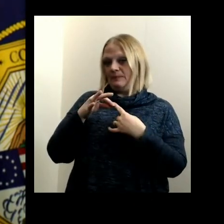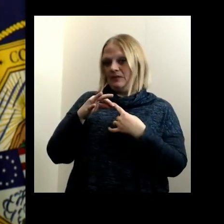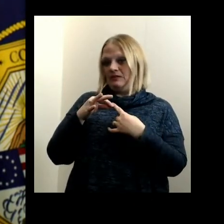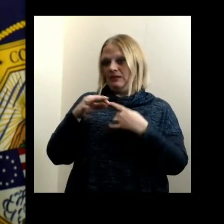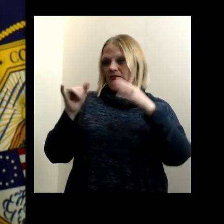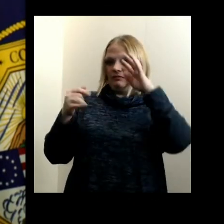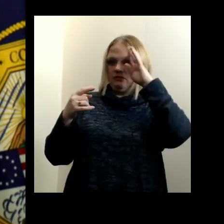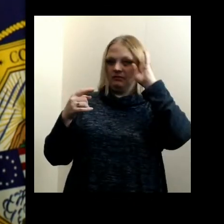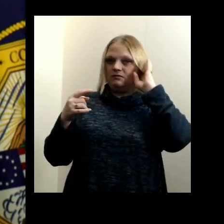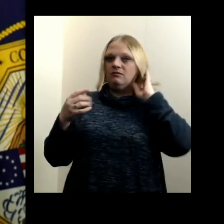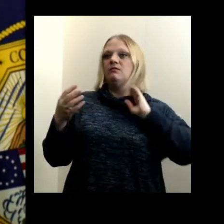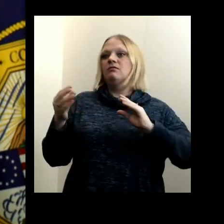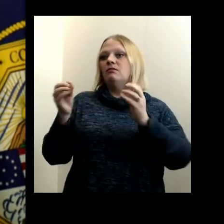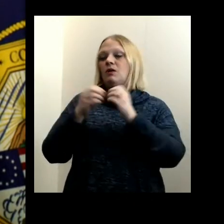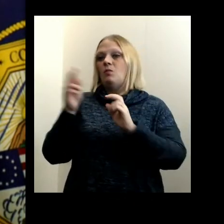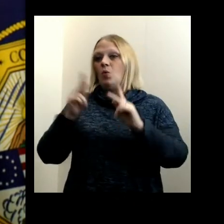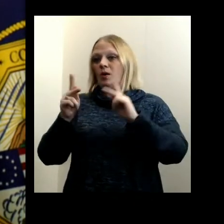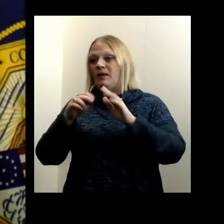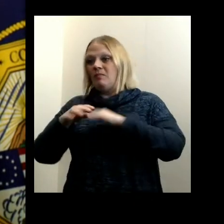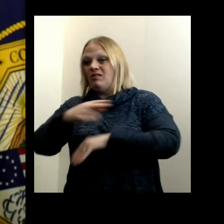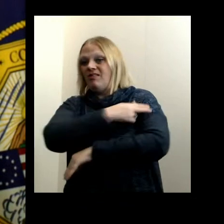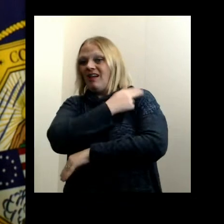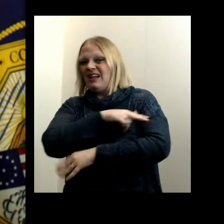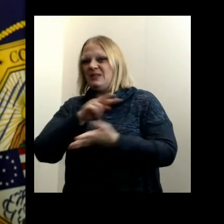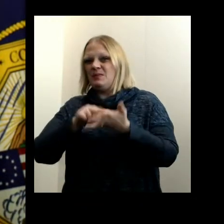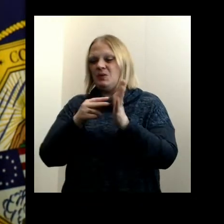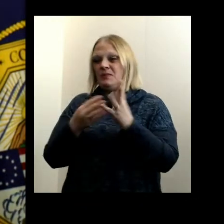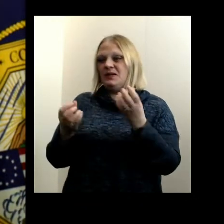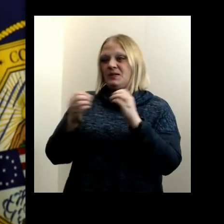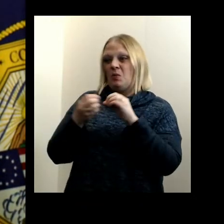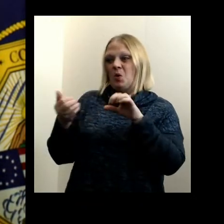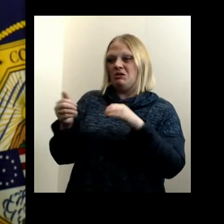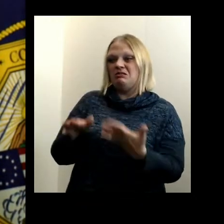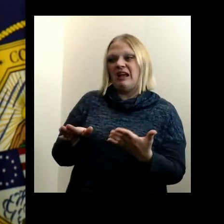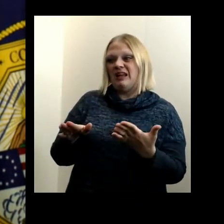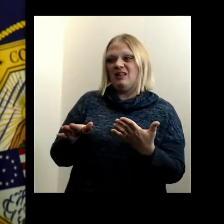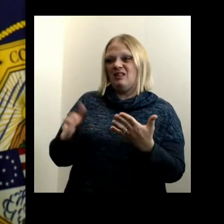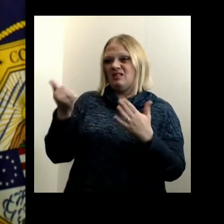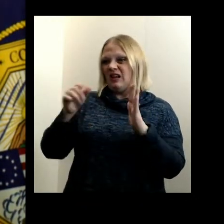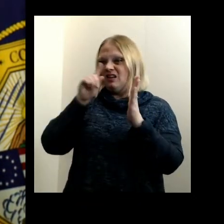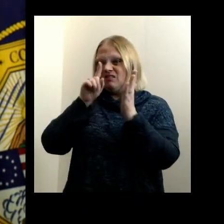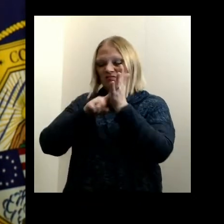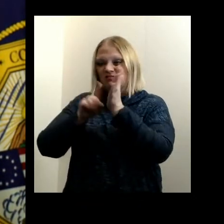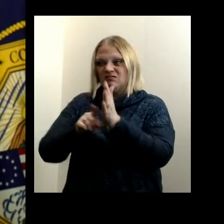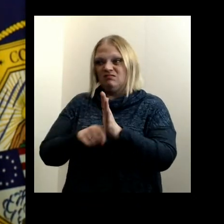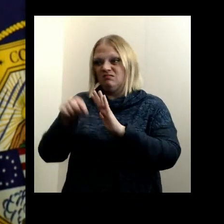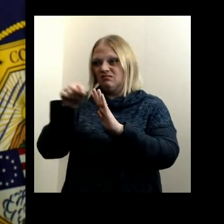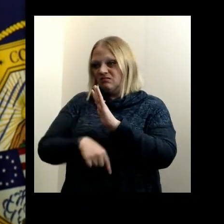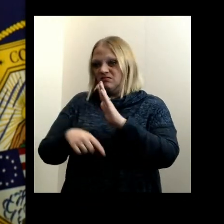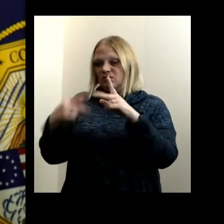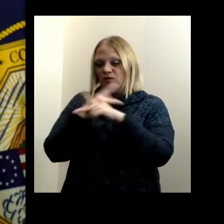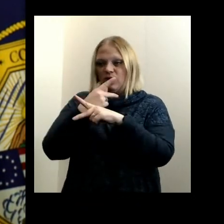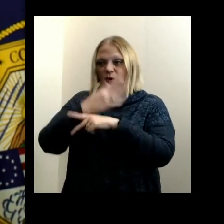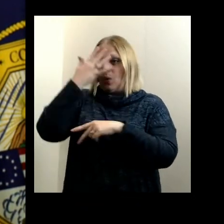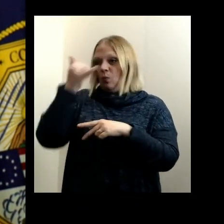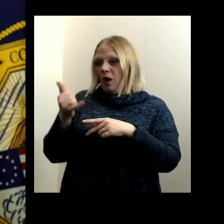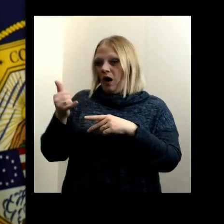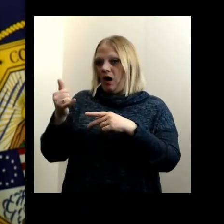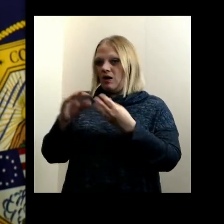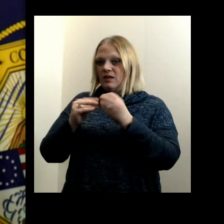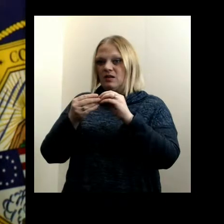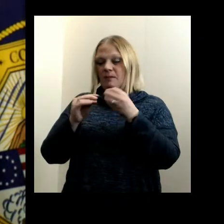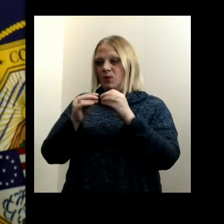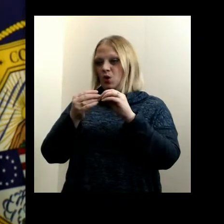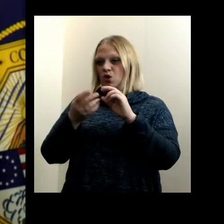we've got more hospitalizations, so we're going to have more deaths? I don't know if you've looked into the death numbers any further. to figure out why our numbers are continuing to